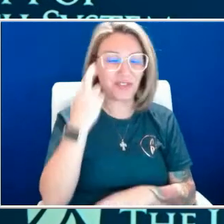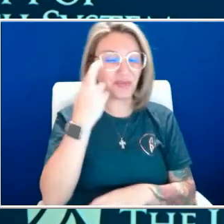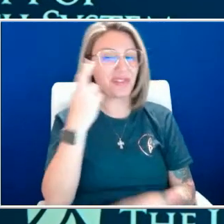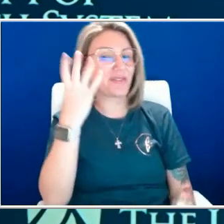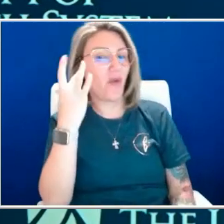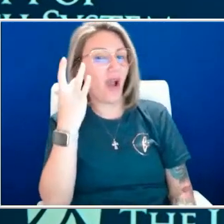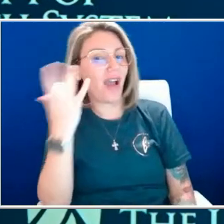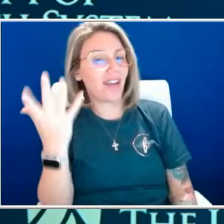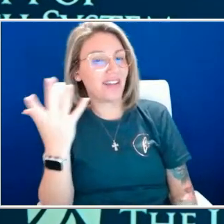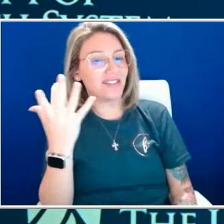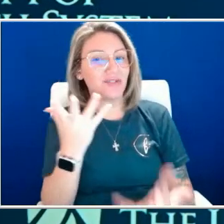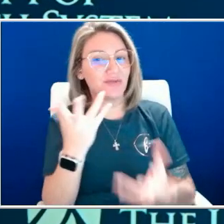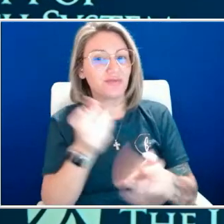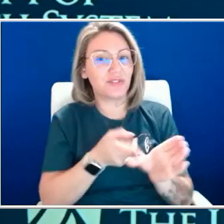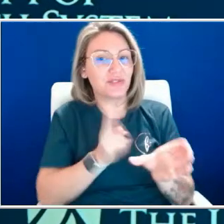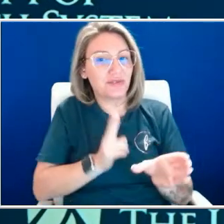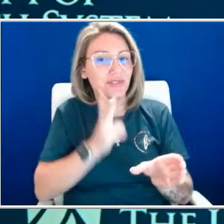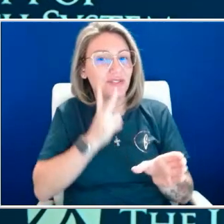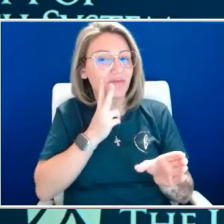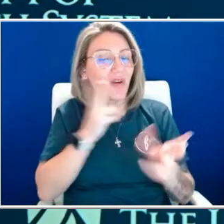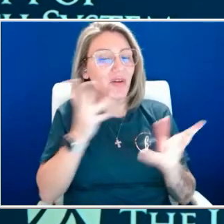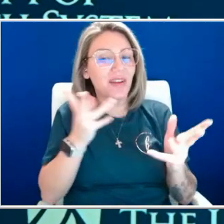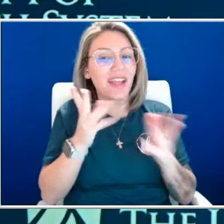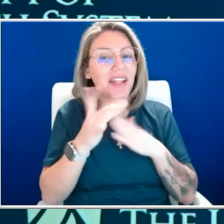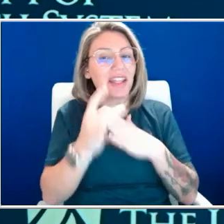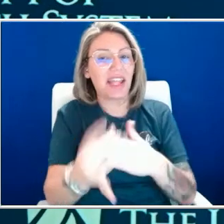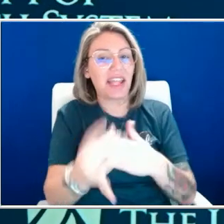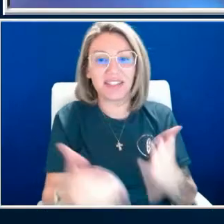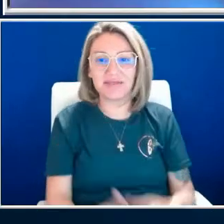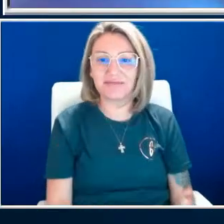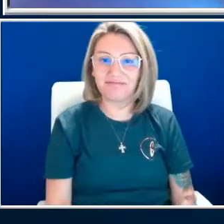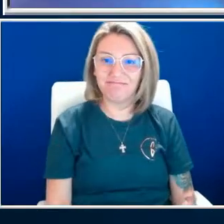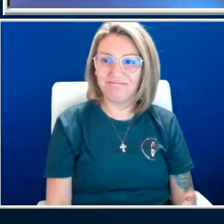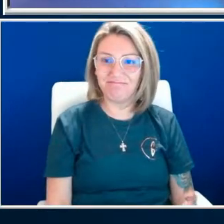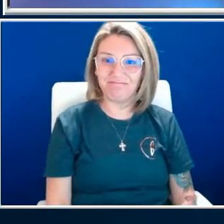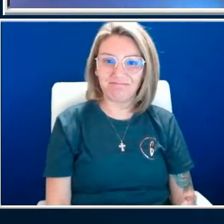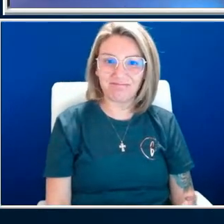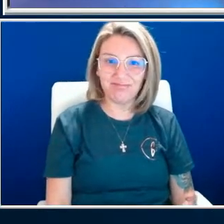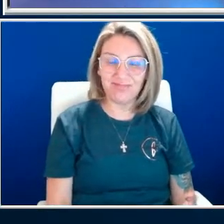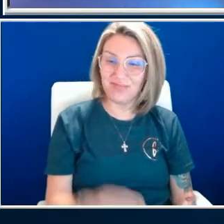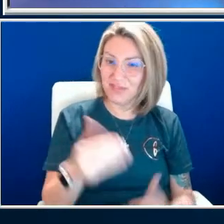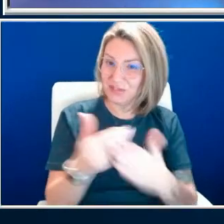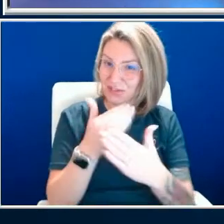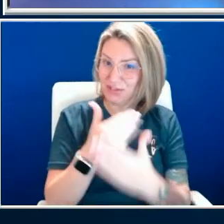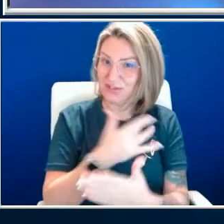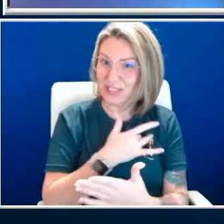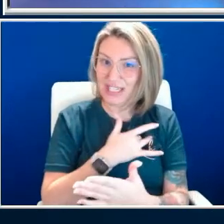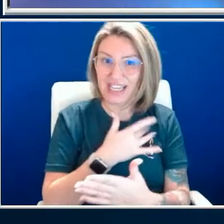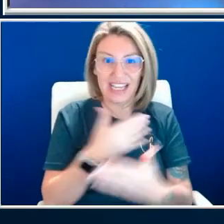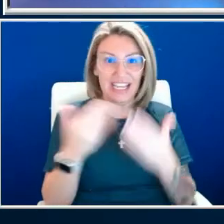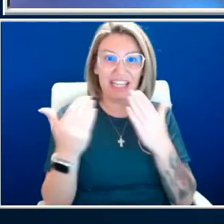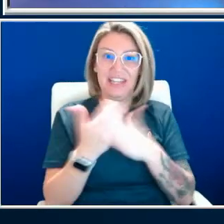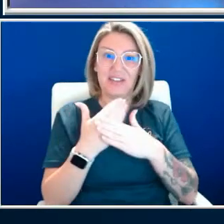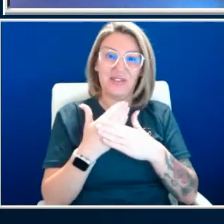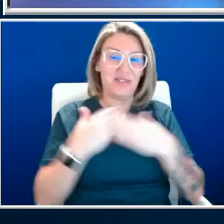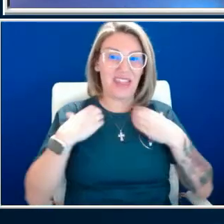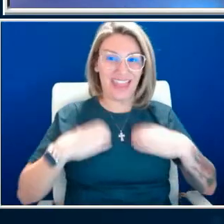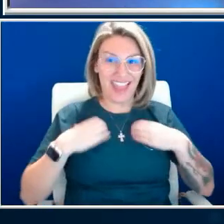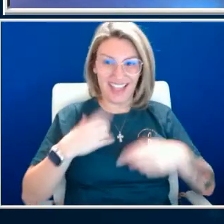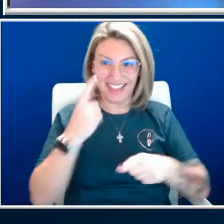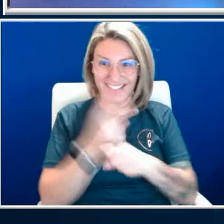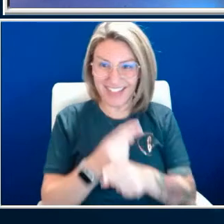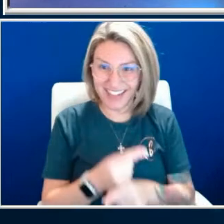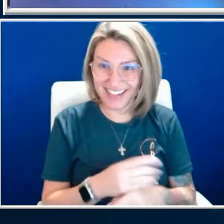wanted to quit smoking, and that's what led her to this. So you got a new heart, and you basically got a new set of lungs too, Jackie. How you must